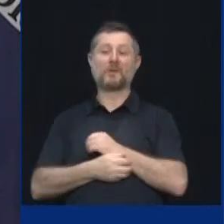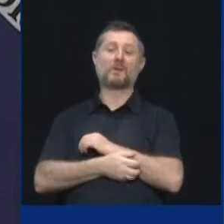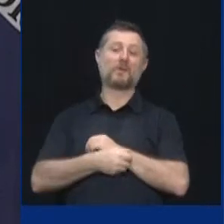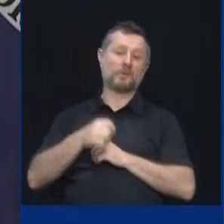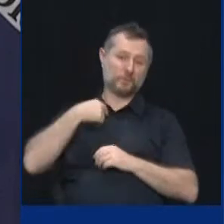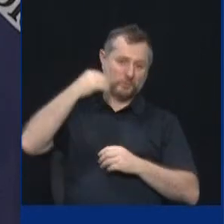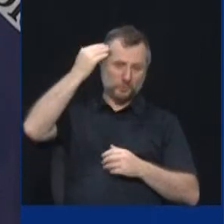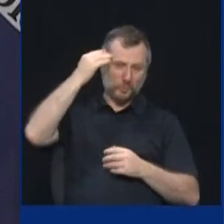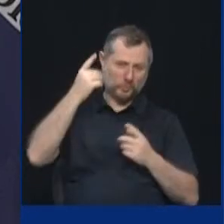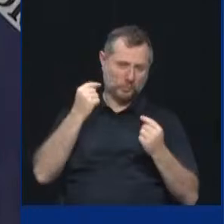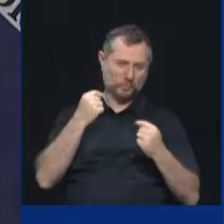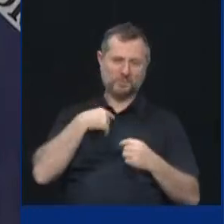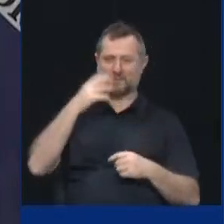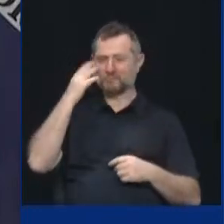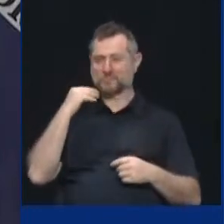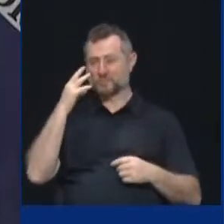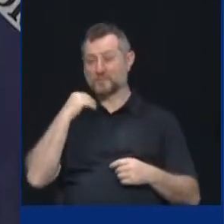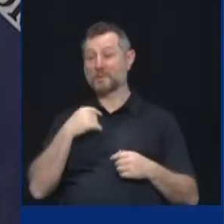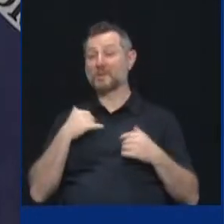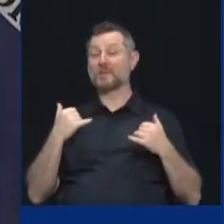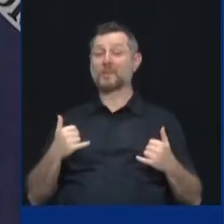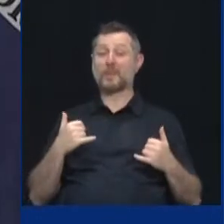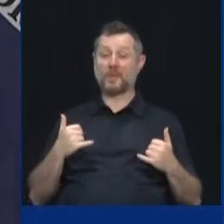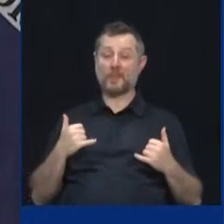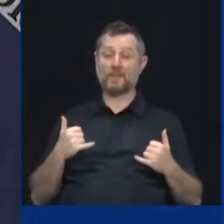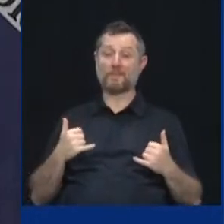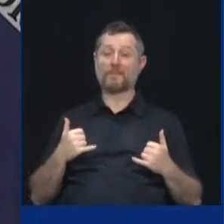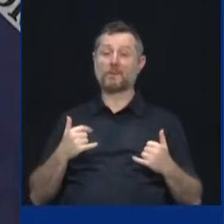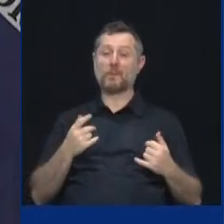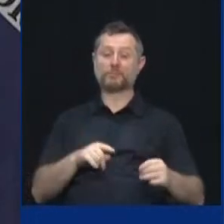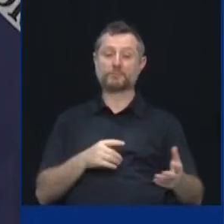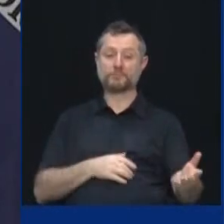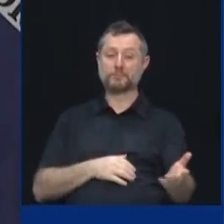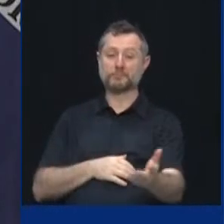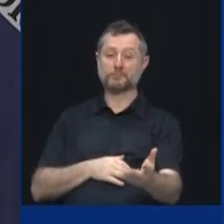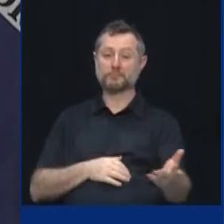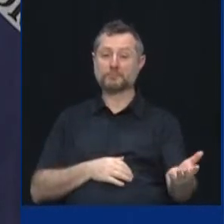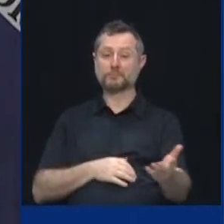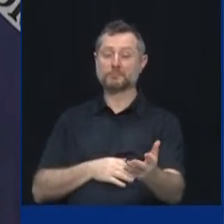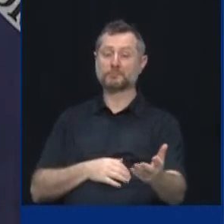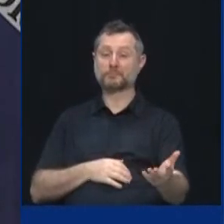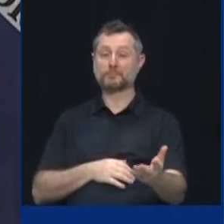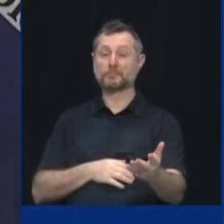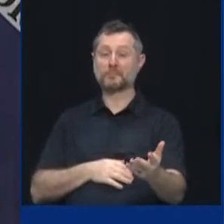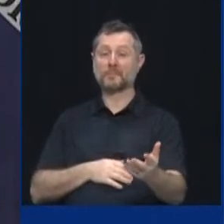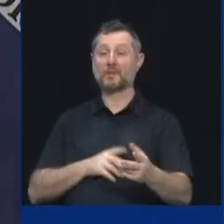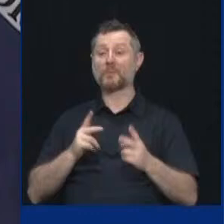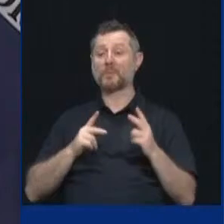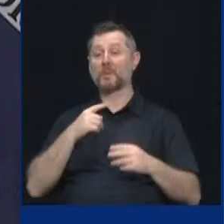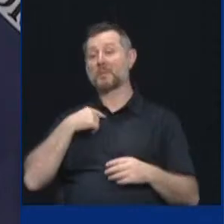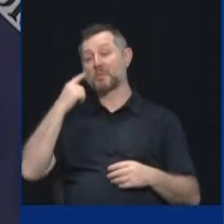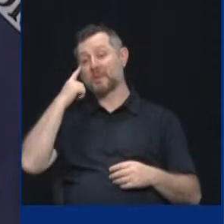have done it. We're not doing it now. There's a philosophy that says you're mentally ill,